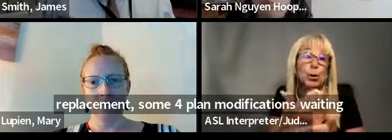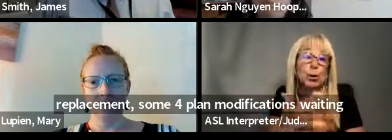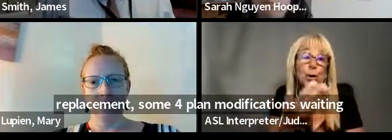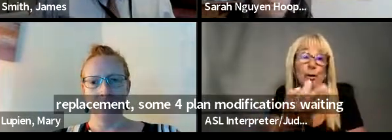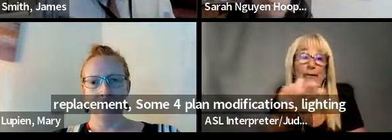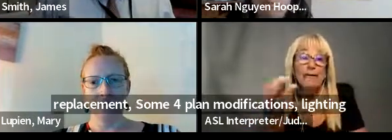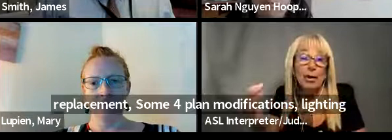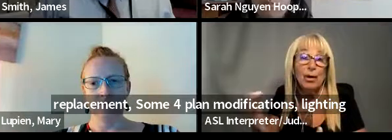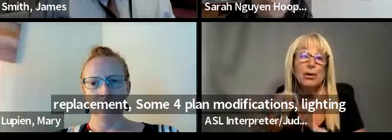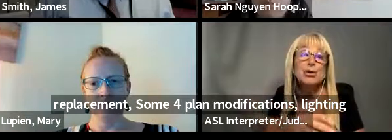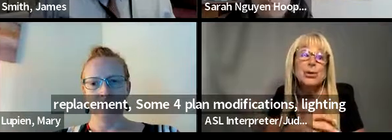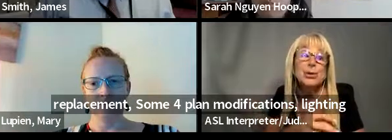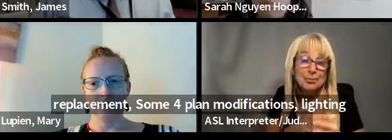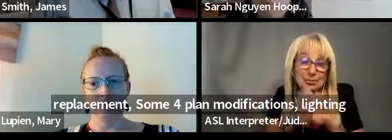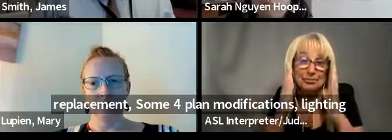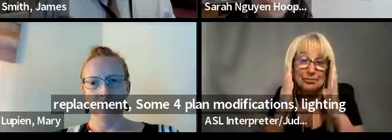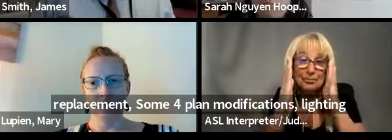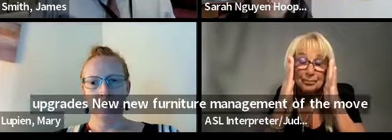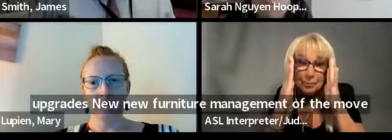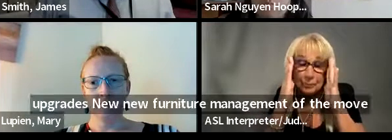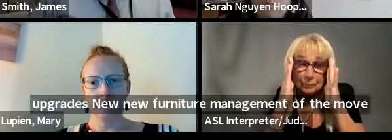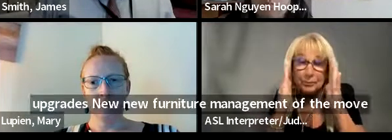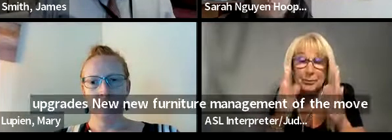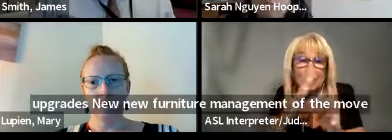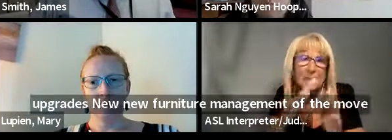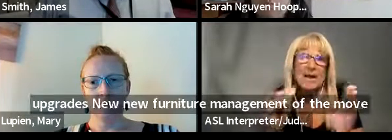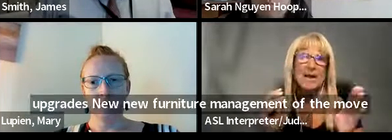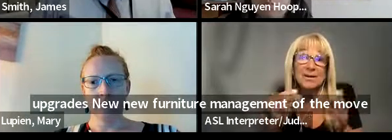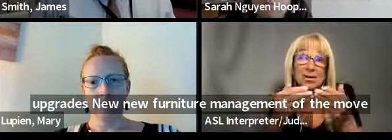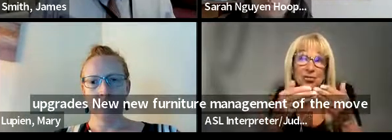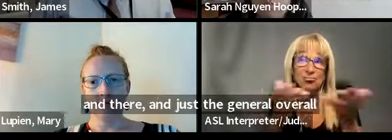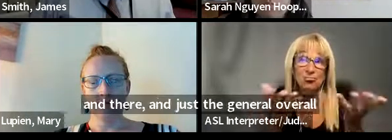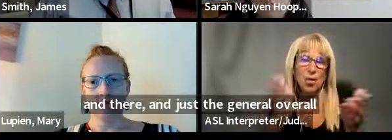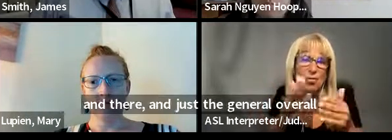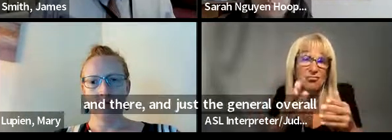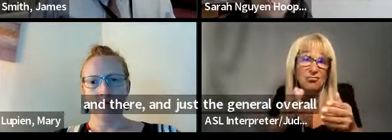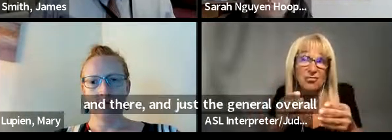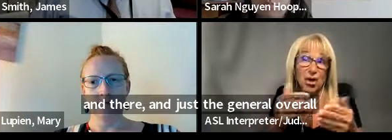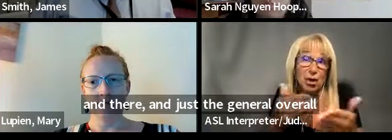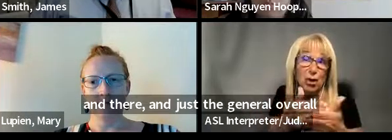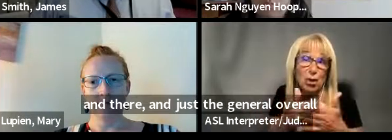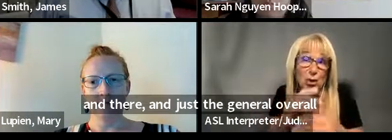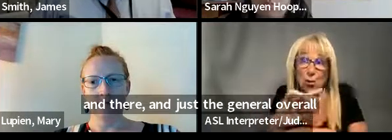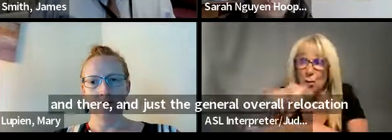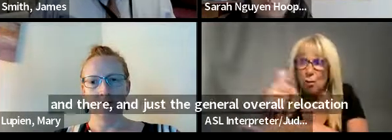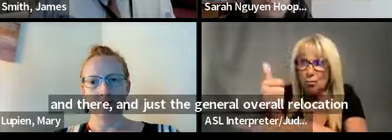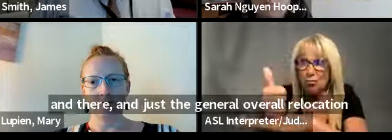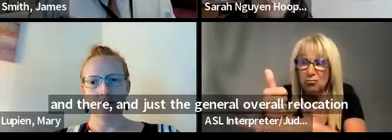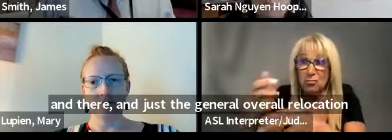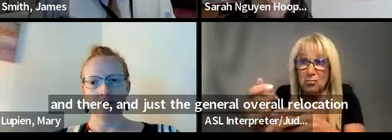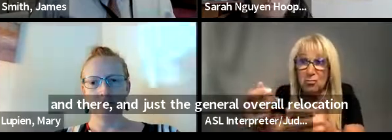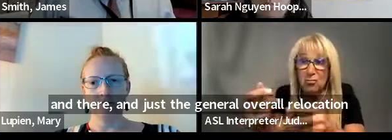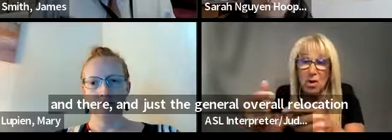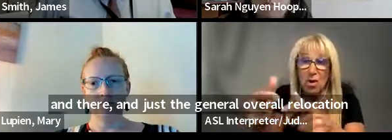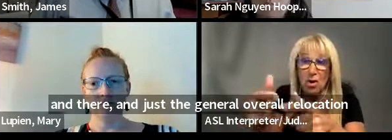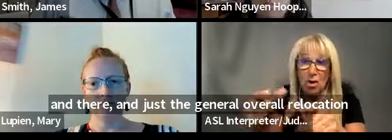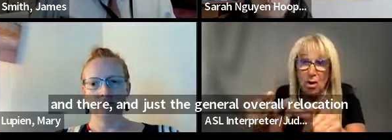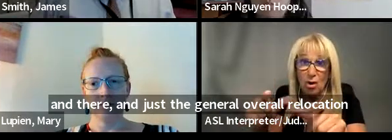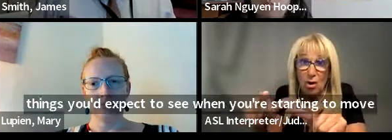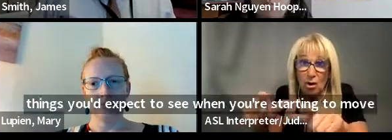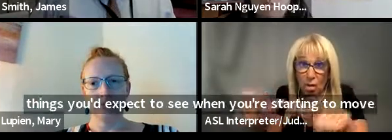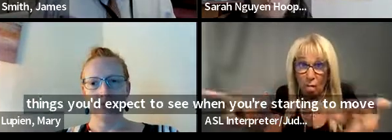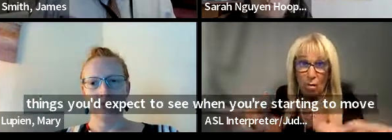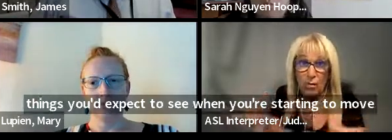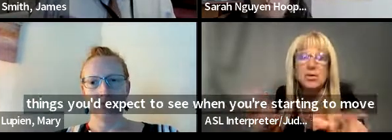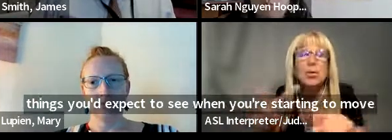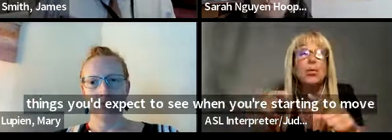management of the move into there, and just the general overall relocation, things you'd expect to see when you're starting to move a department into a